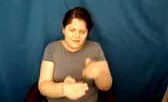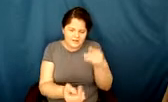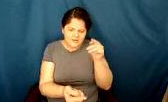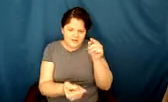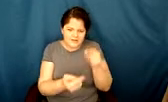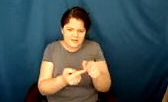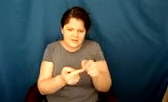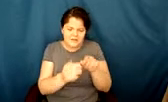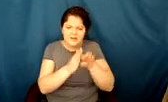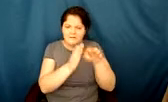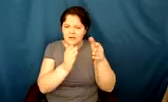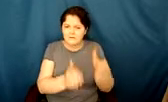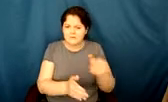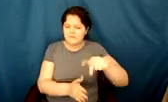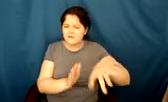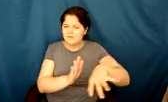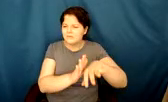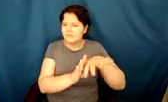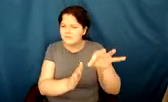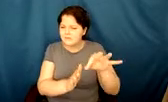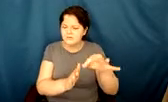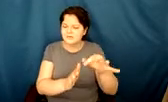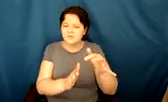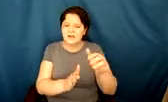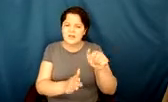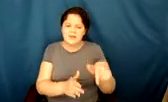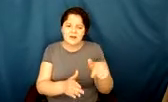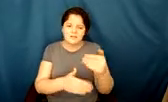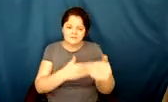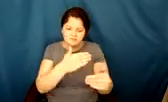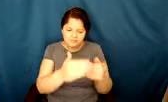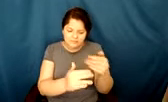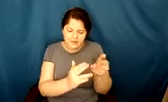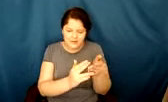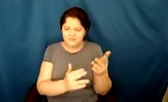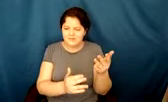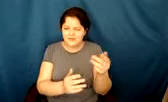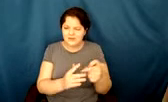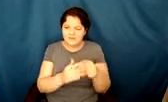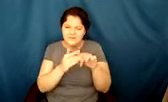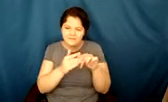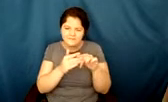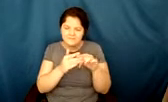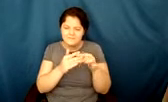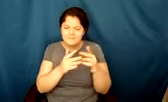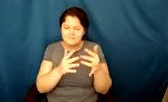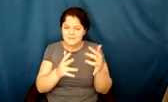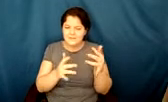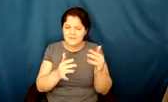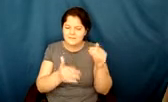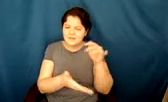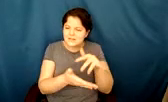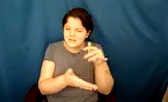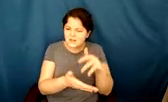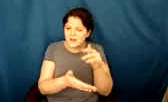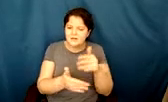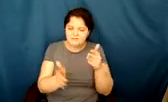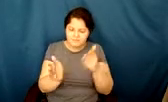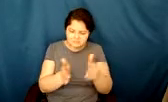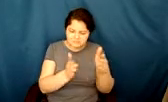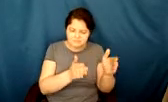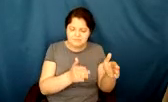a developer has been selected and has made it through the sort of initial study phase and